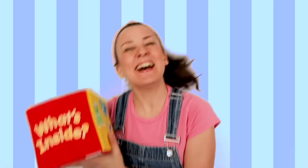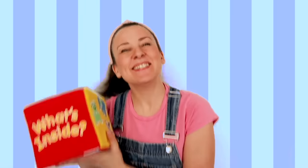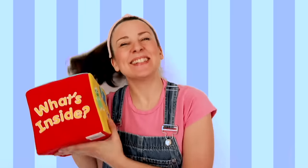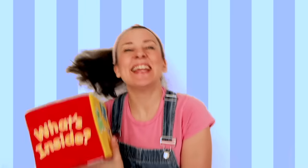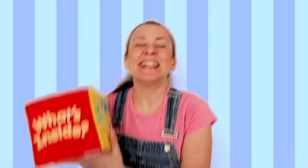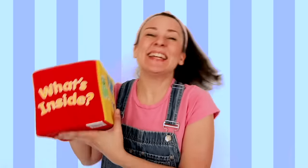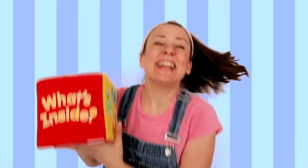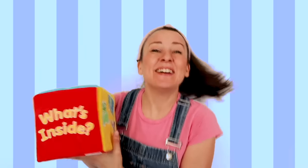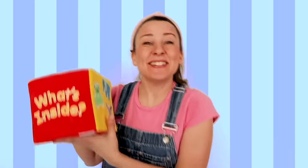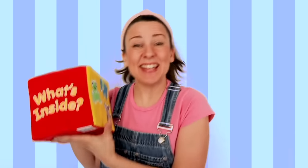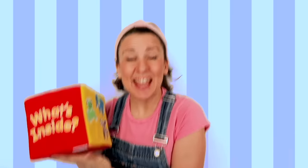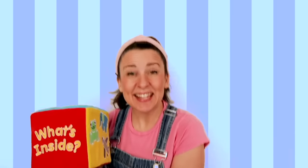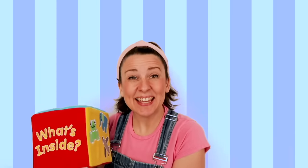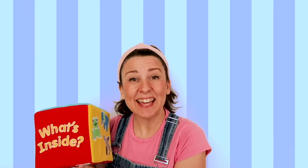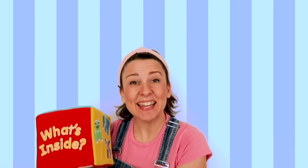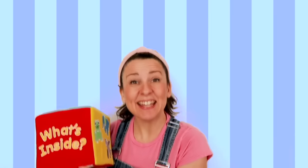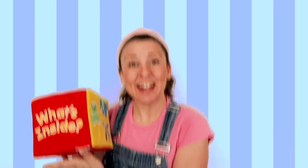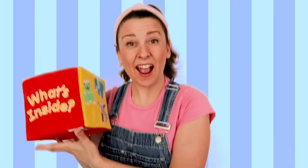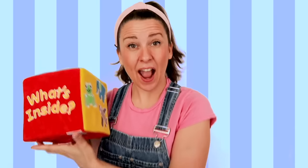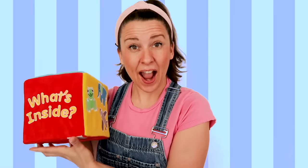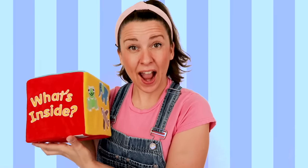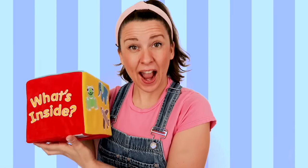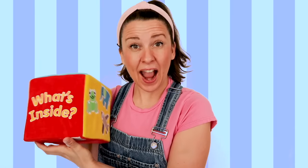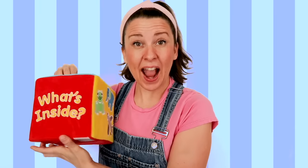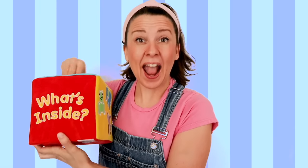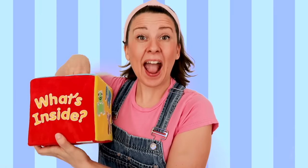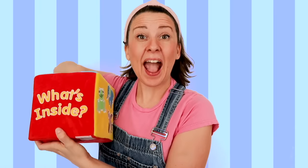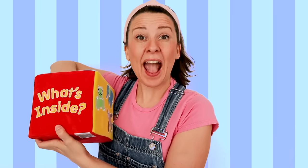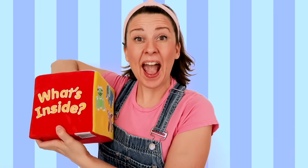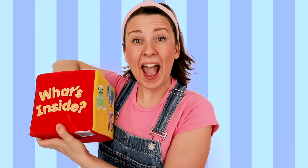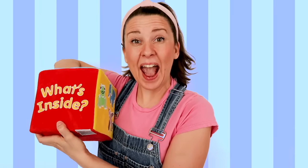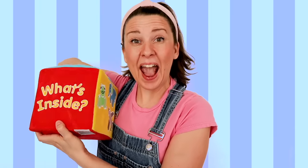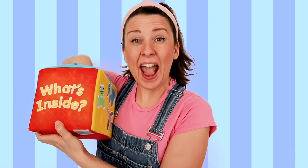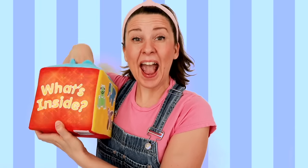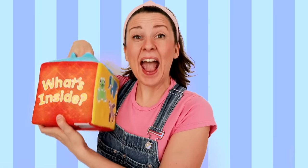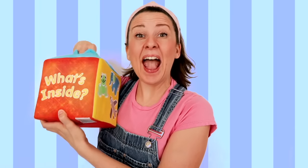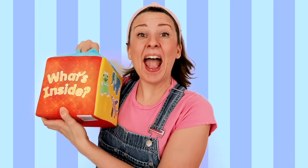Take it out, take it out, take it.